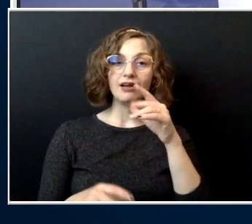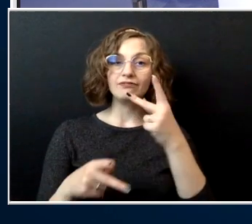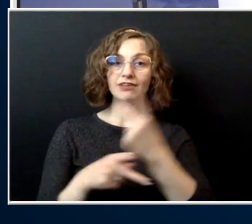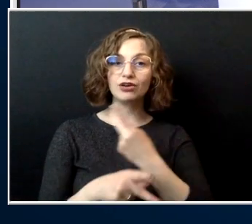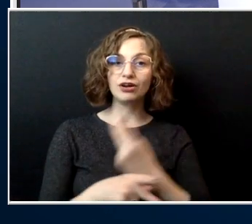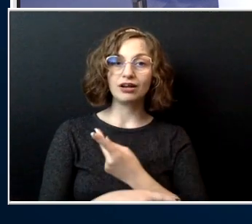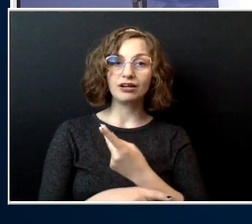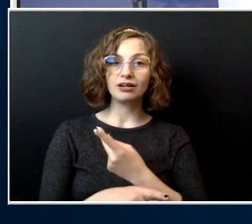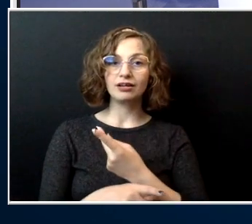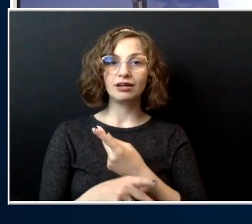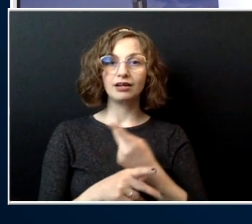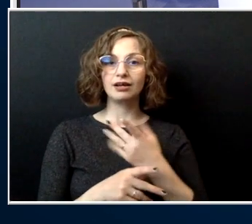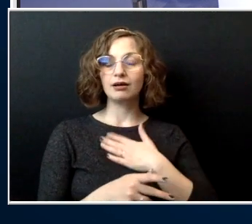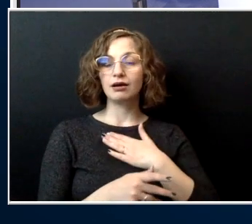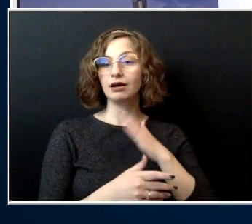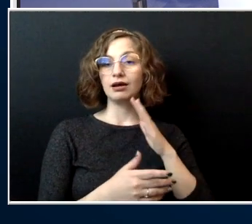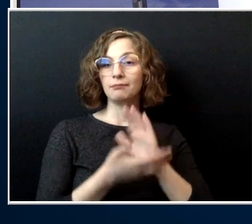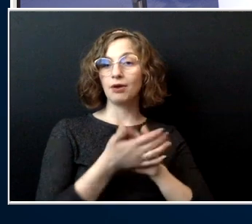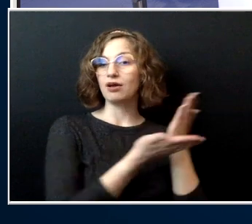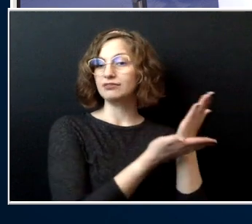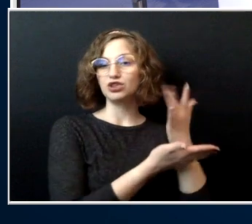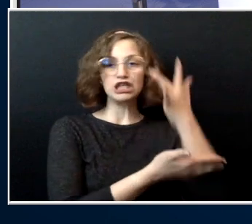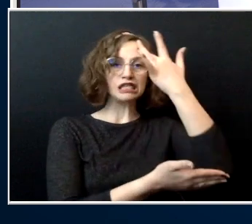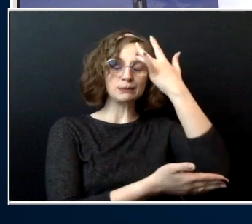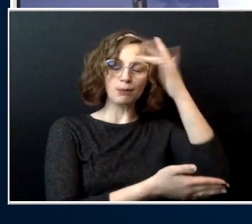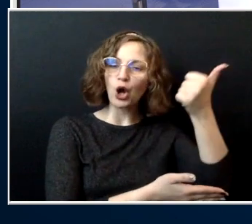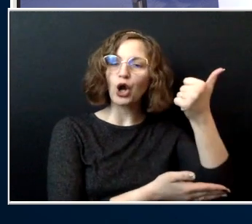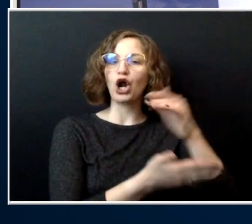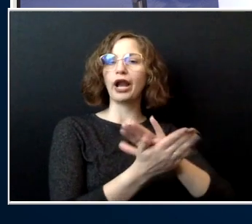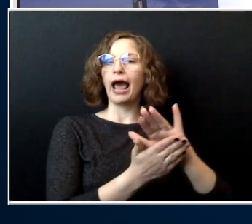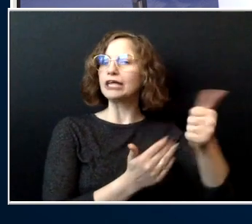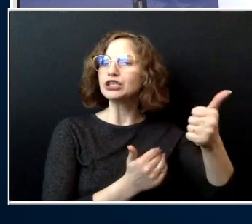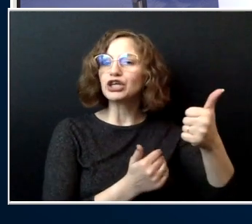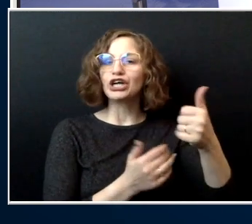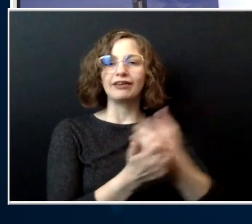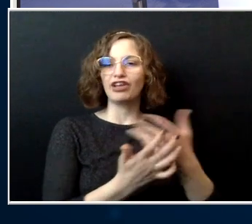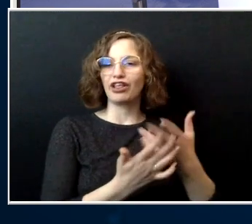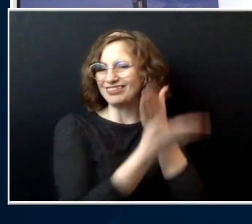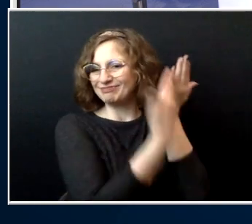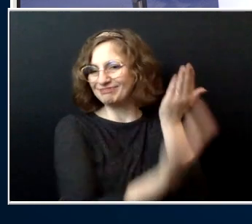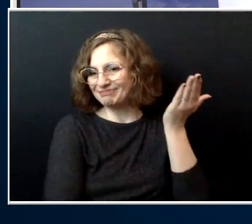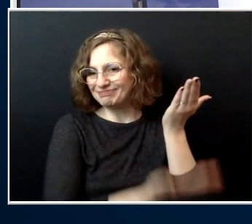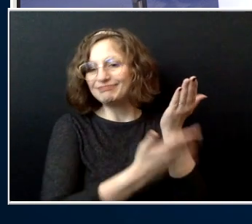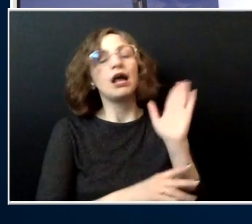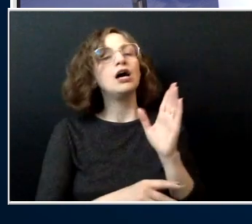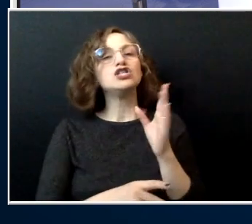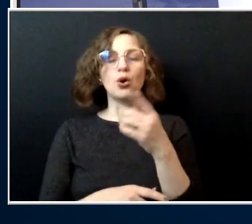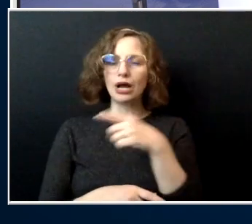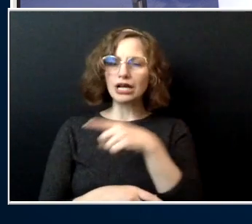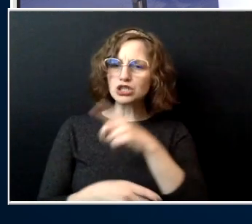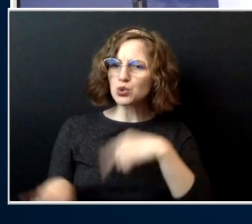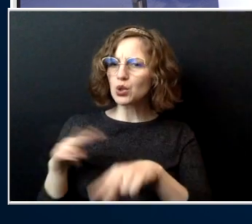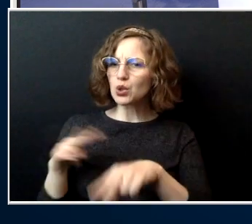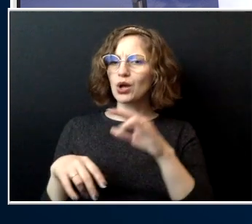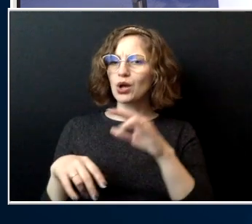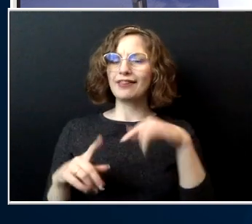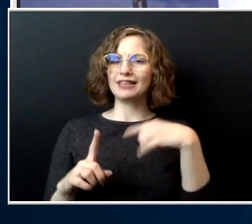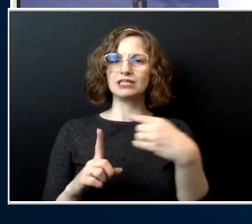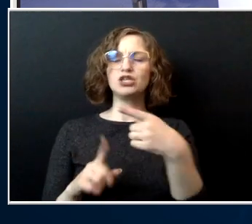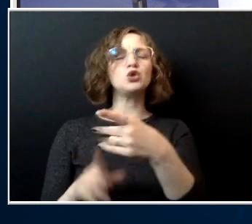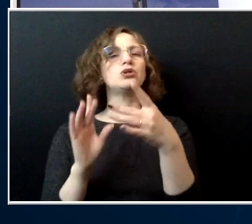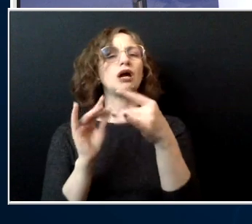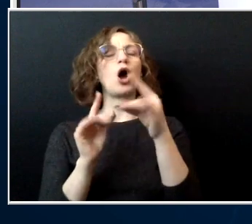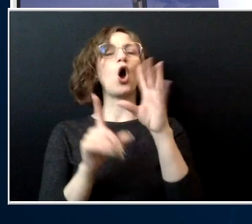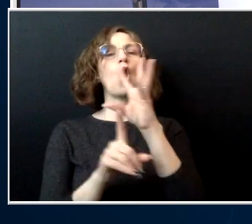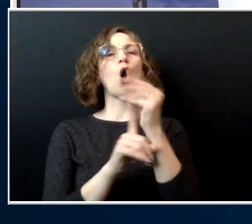nicer, everything right there. So as you look at this, you mentioned it, the question about culturally appropriate care. So you could be